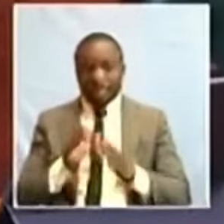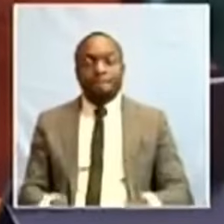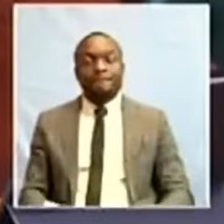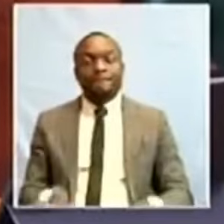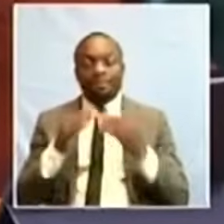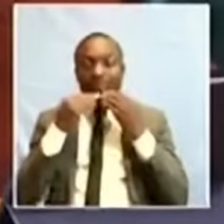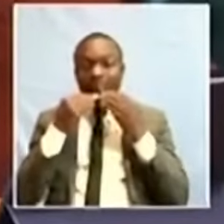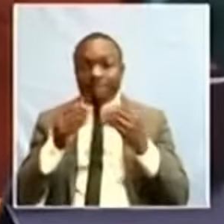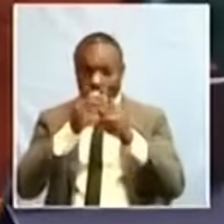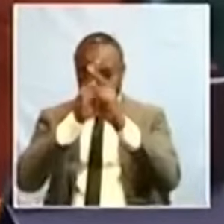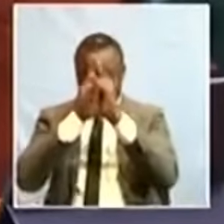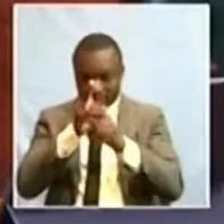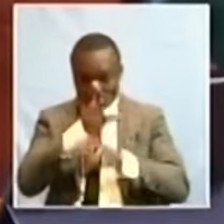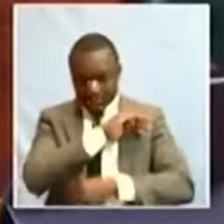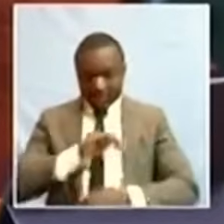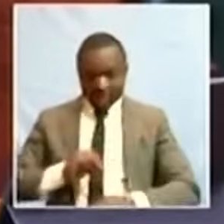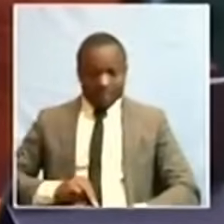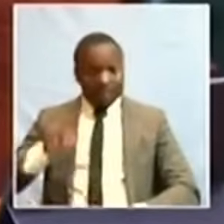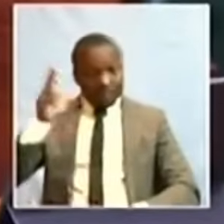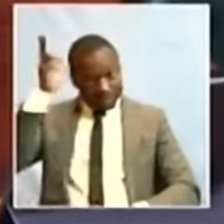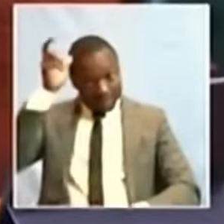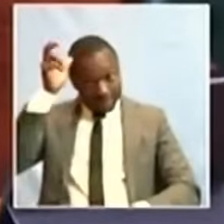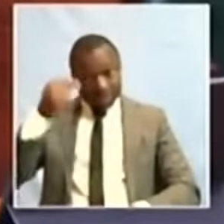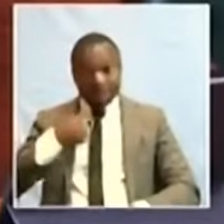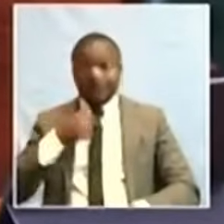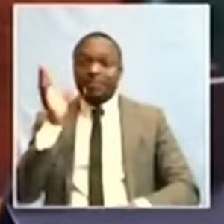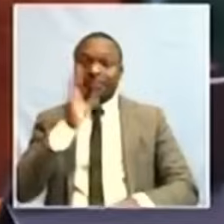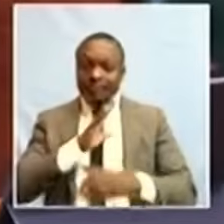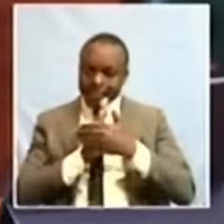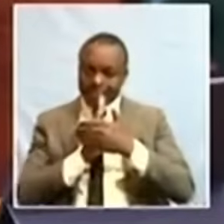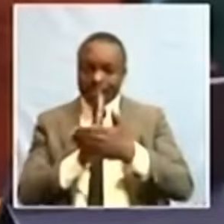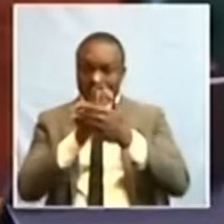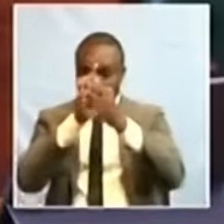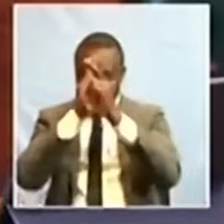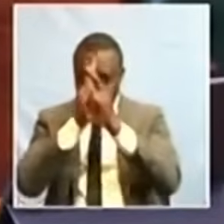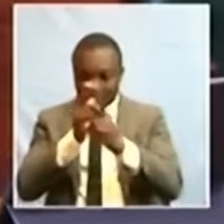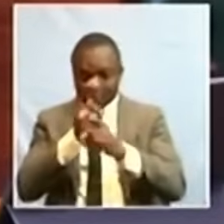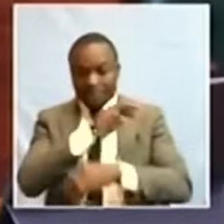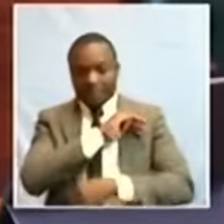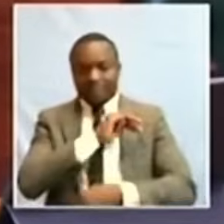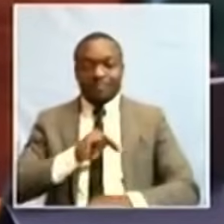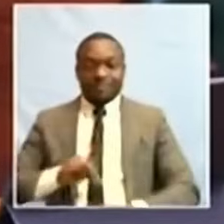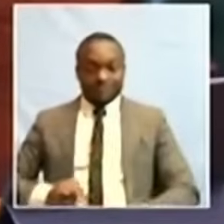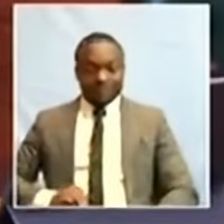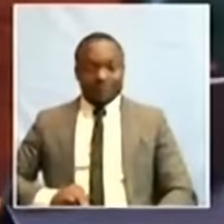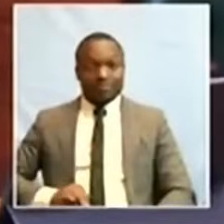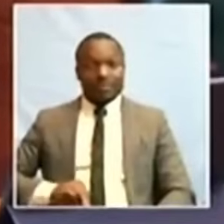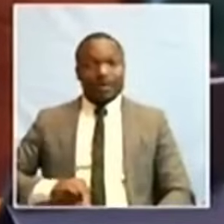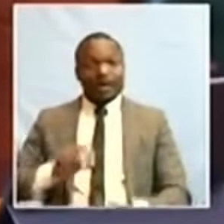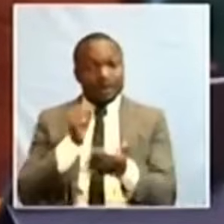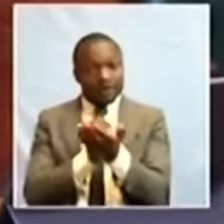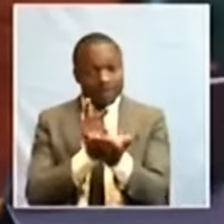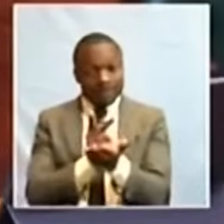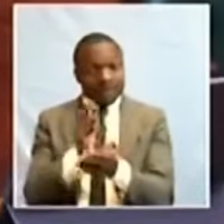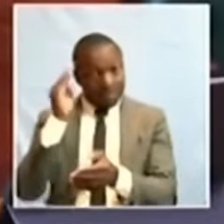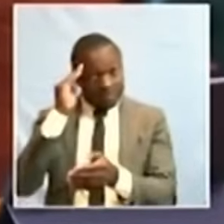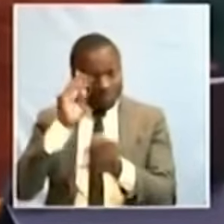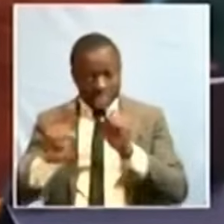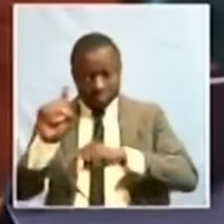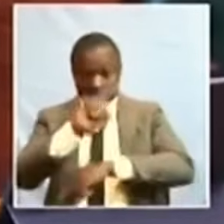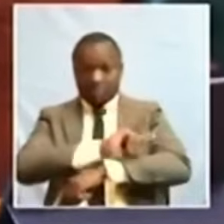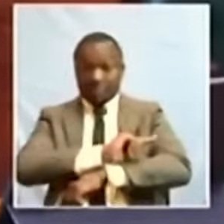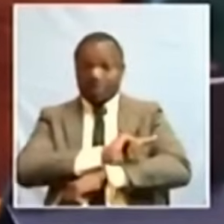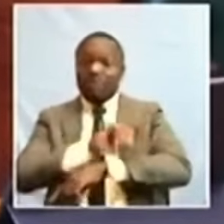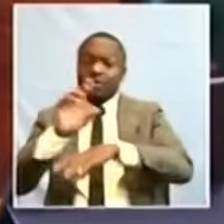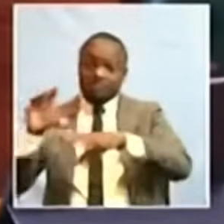Thank you, Honorable Member for Nkana. Just like I guided the Honorable Member for Sesheke, I'm sure you know that today we are adjourning,